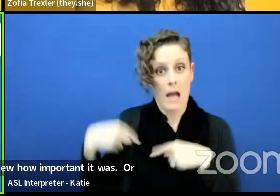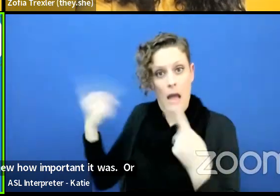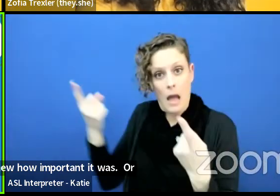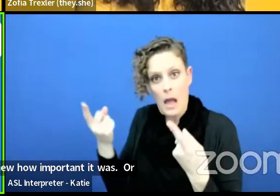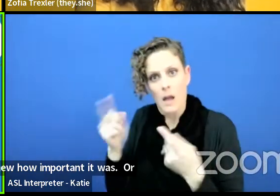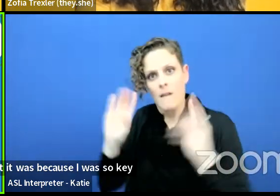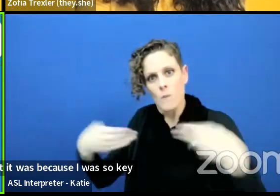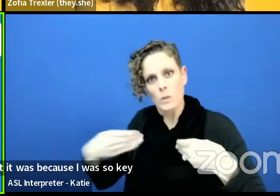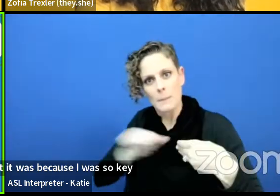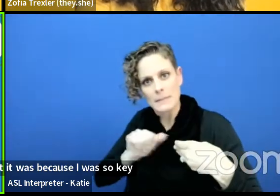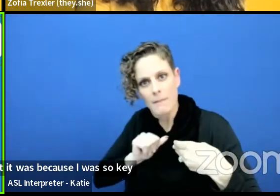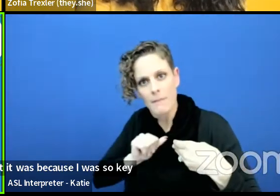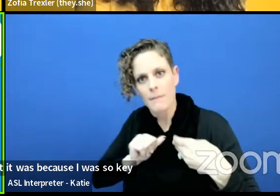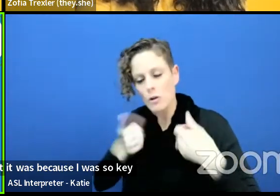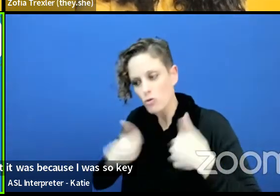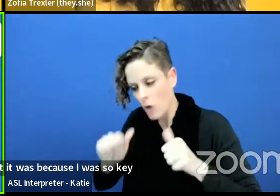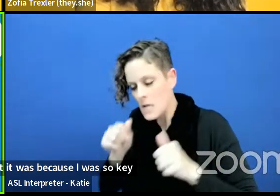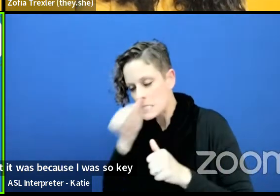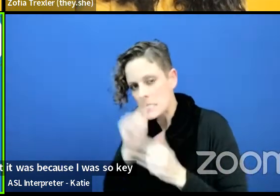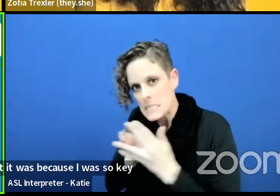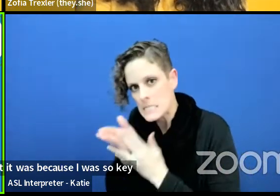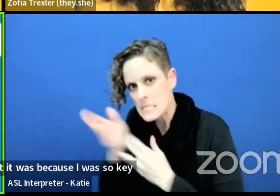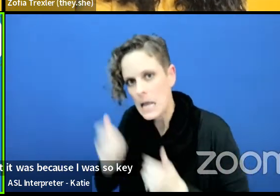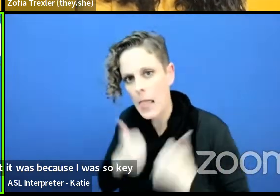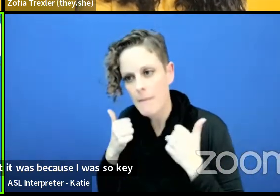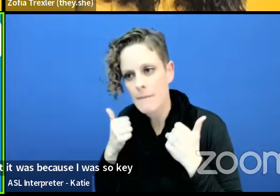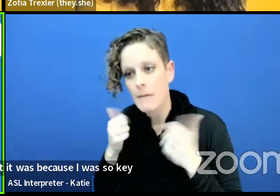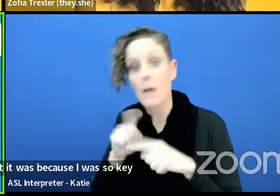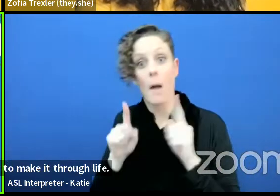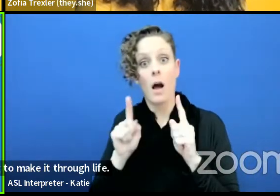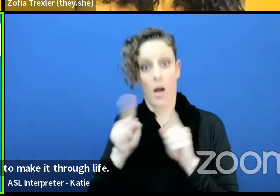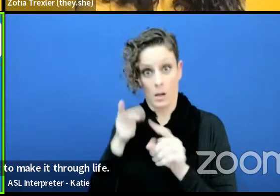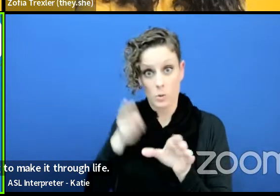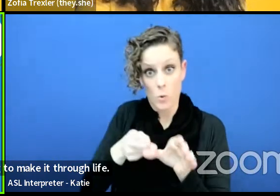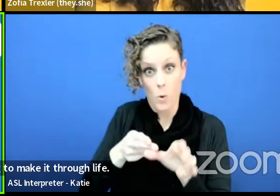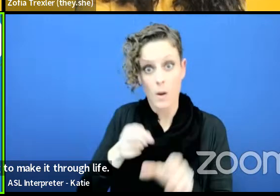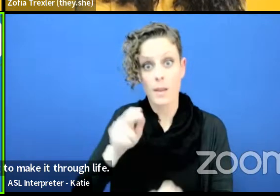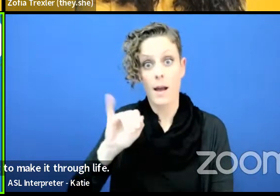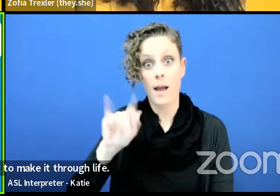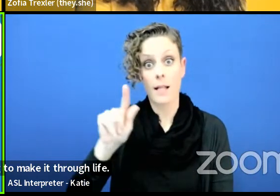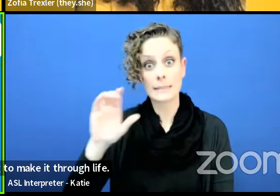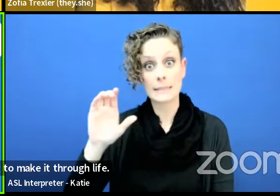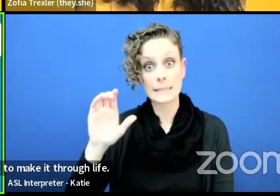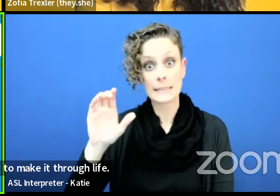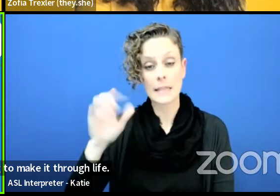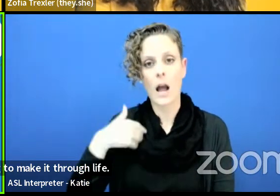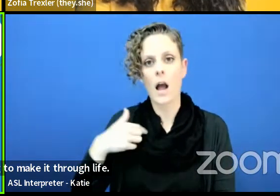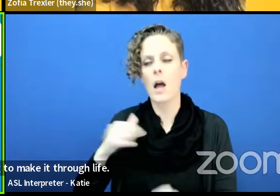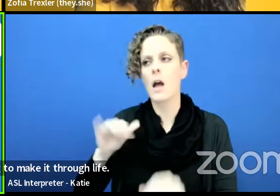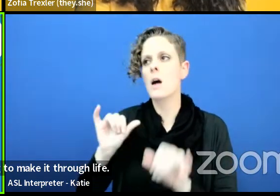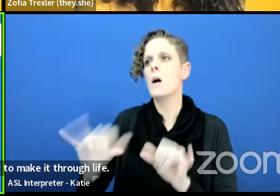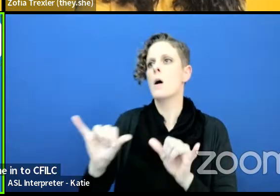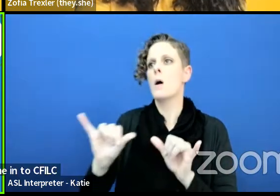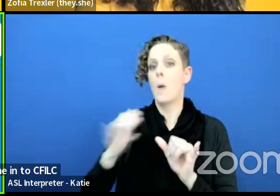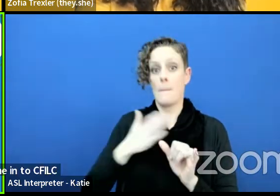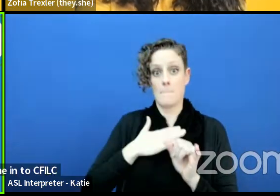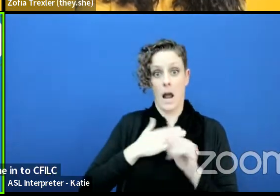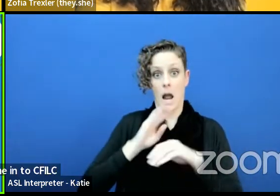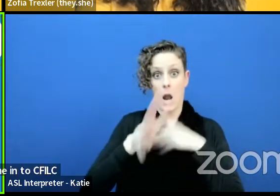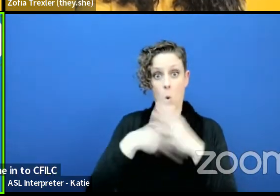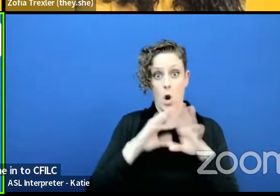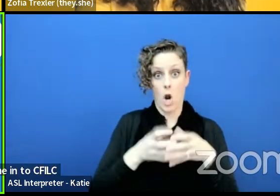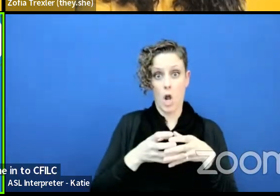life. But then when I came into the ILC, I realized and I seen the bigger picture of